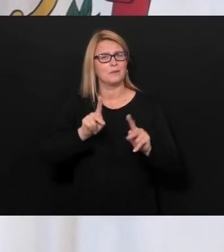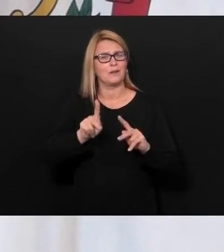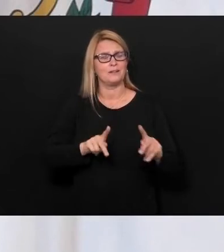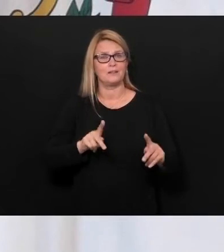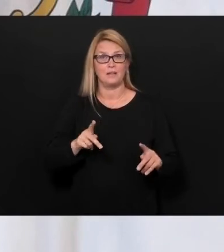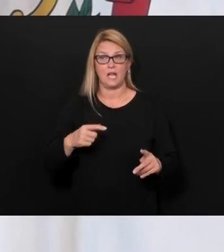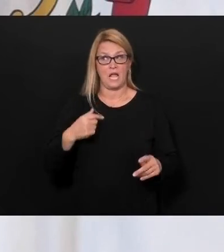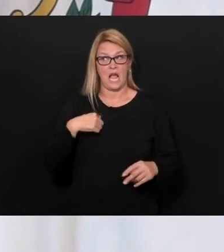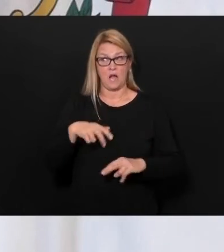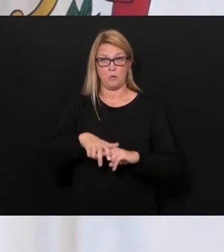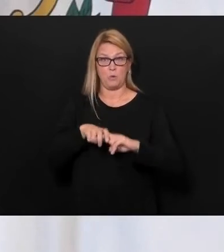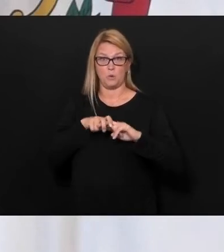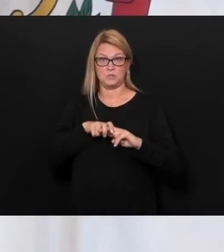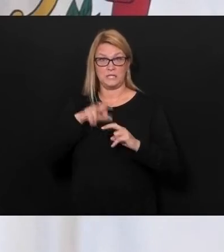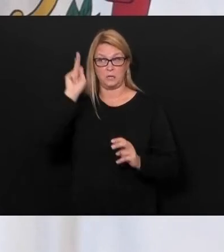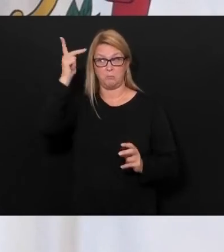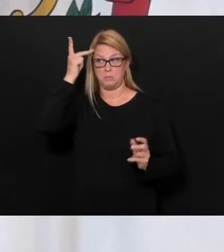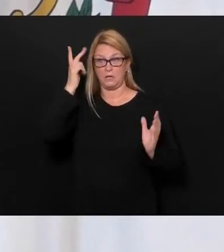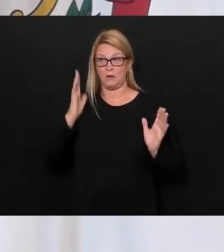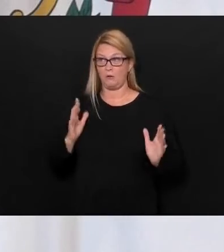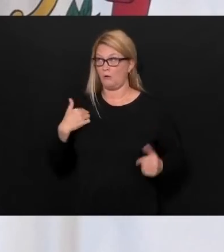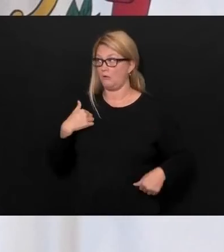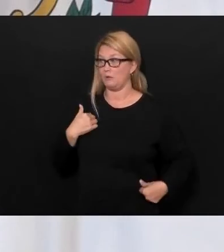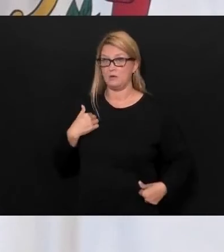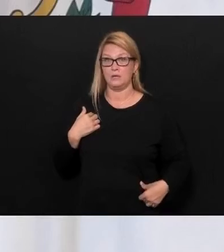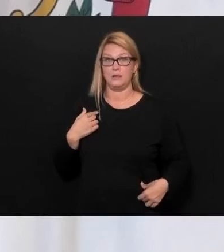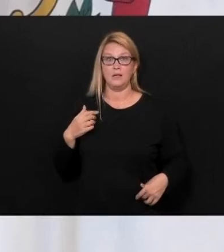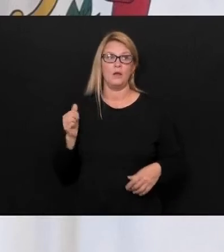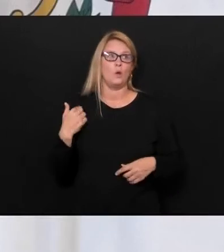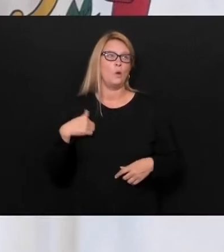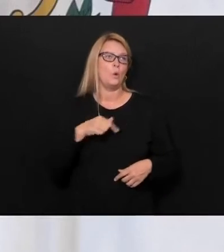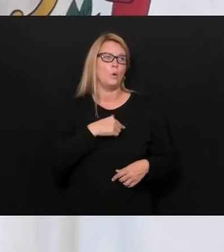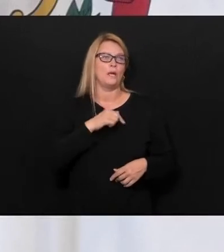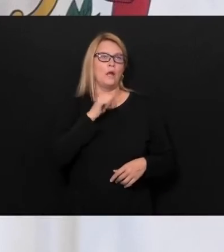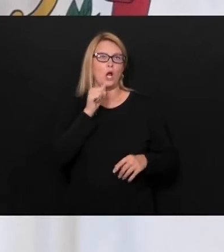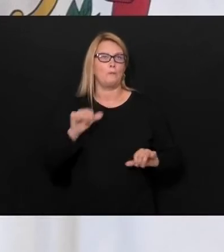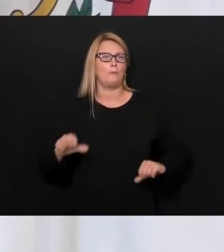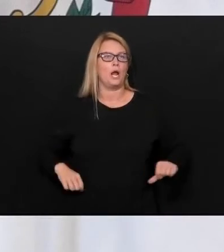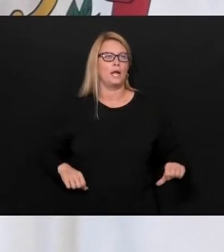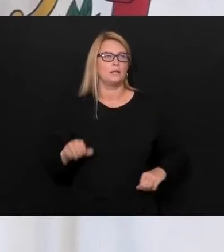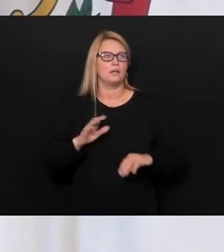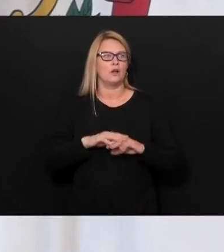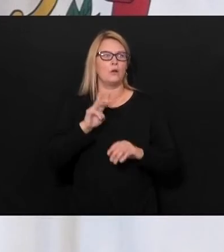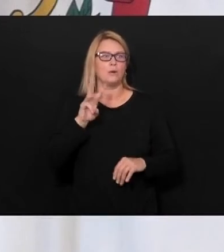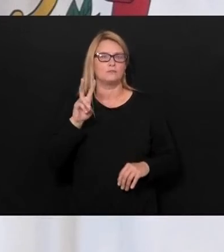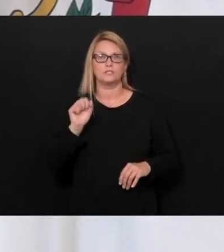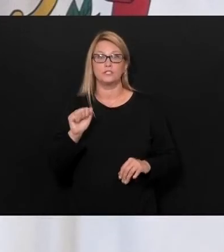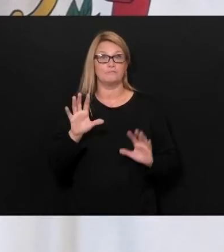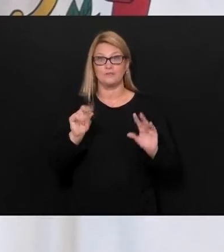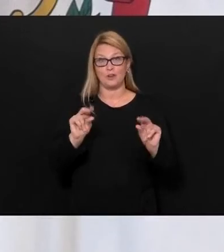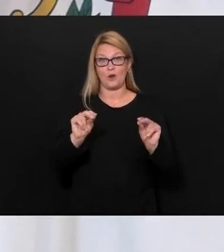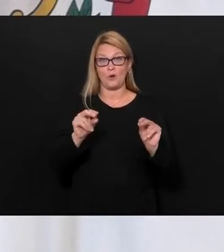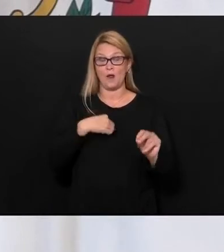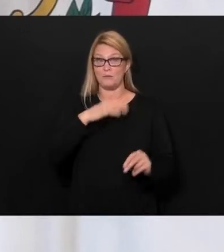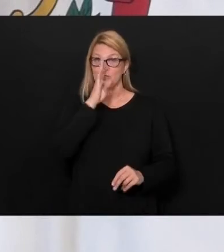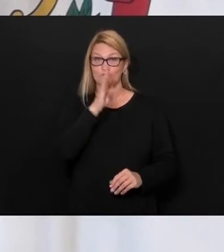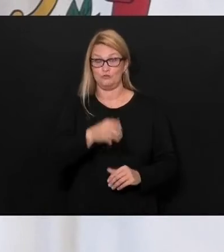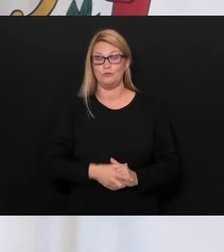I'm not going to sit here like a politician and say, oh, everybody's bragging on West Virginia, blah, blah, blah, and everything. I'm going to just tell you the